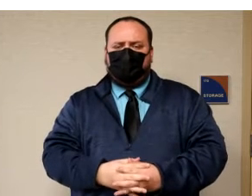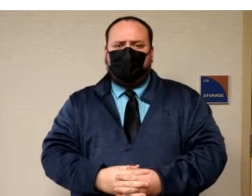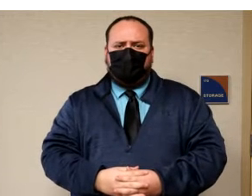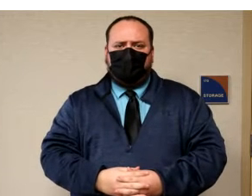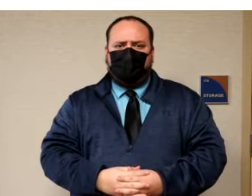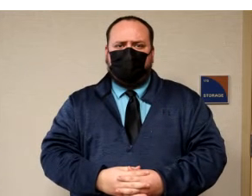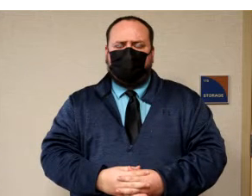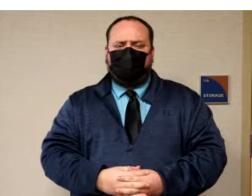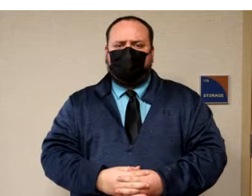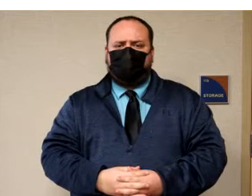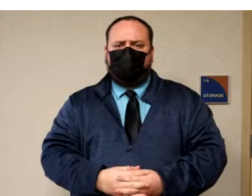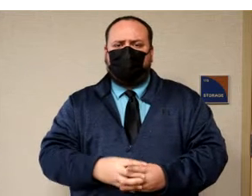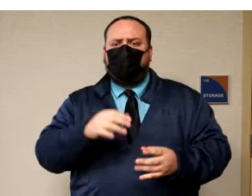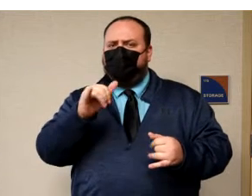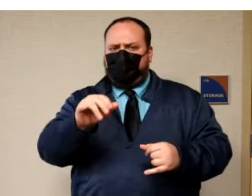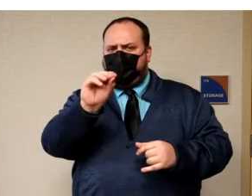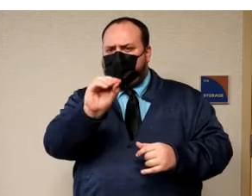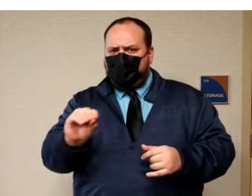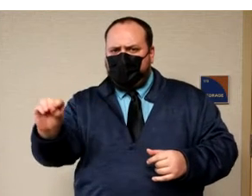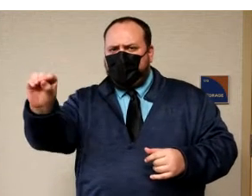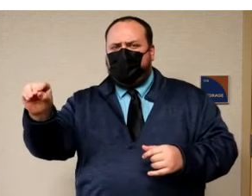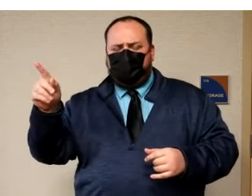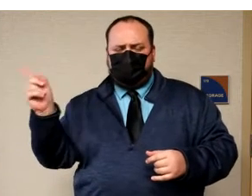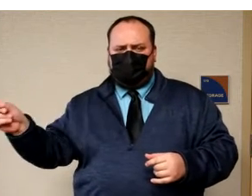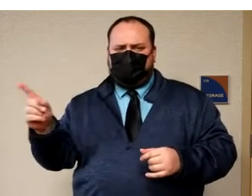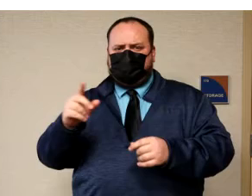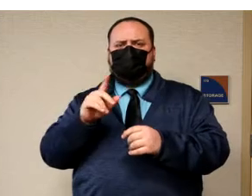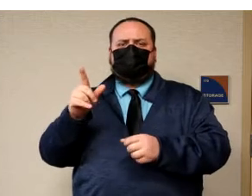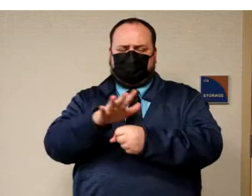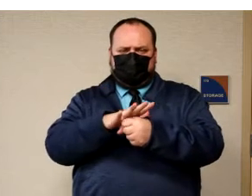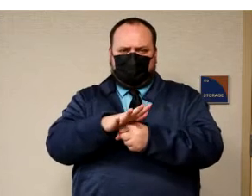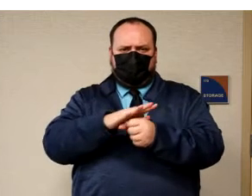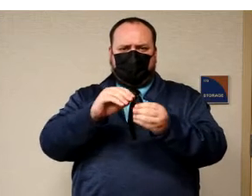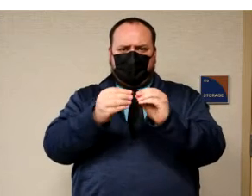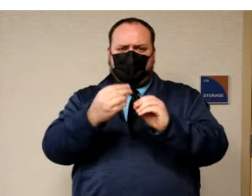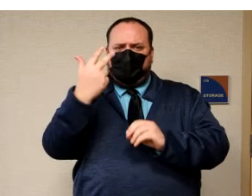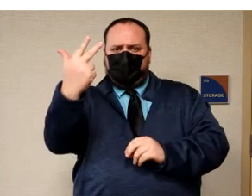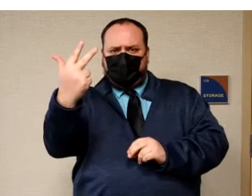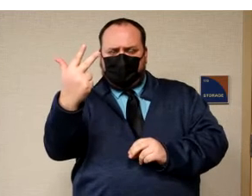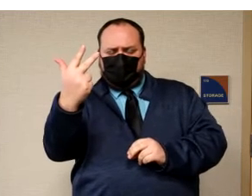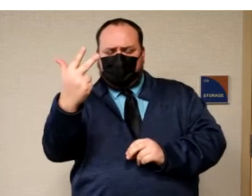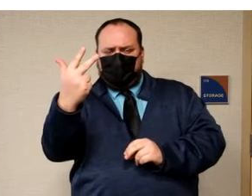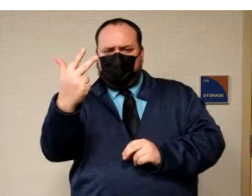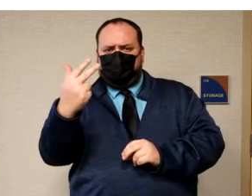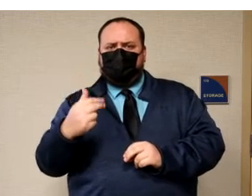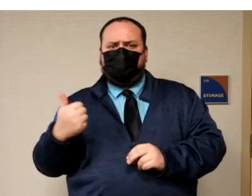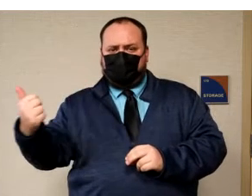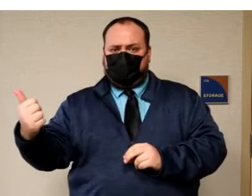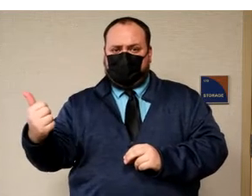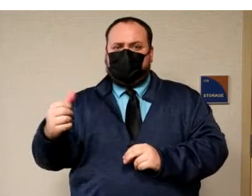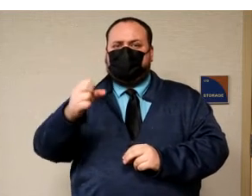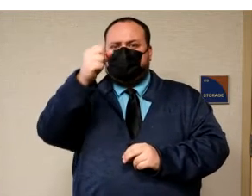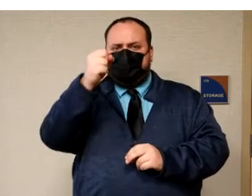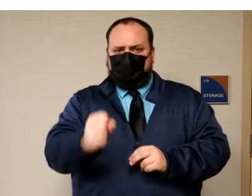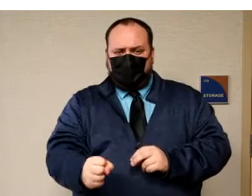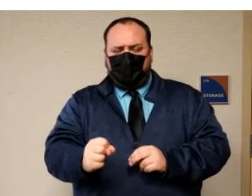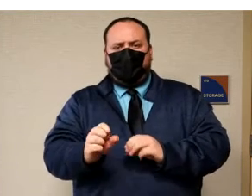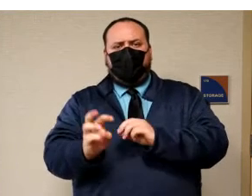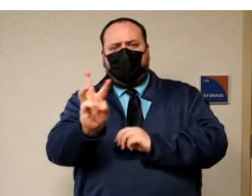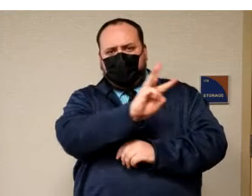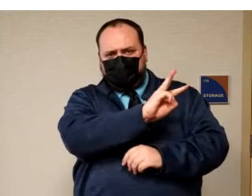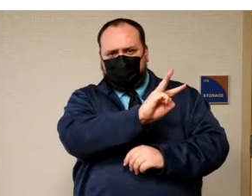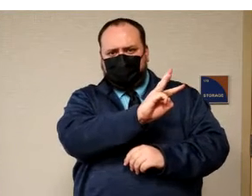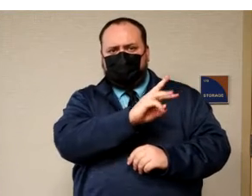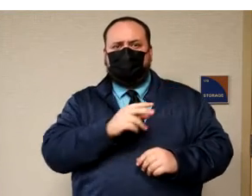And then we'll move over to this one labeled District 3. This one takes up the southwestern portion of the